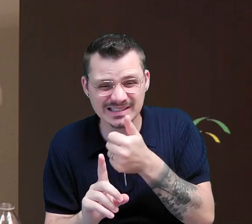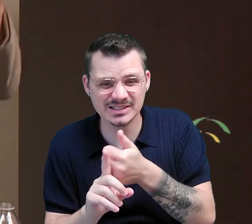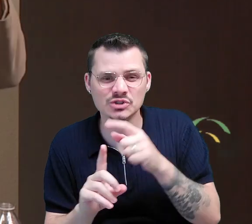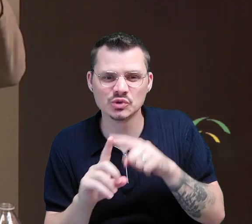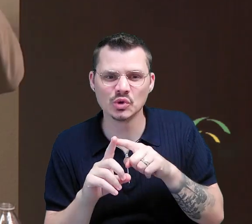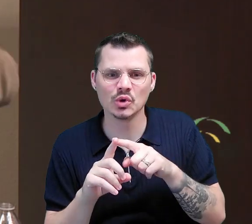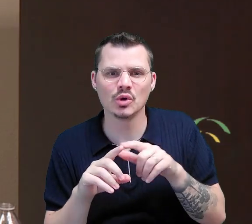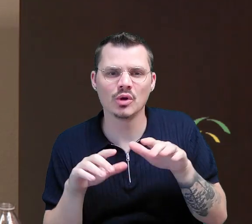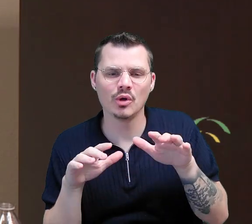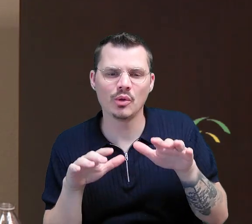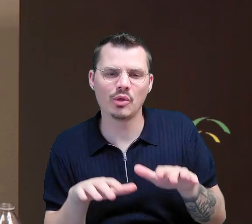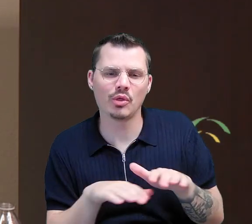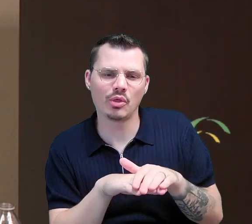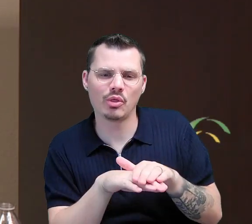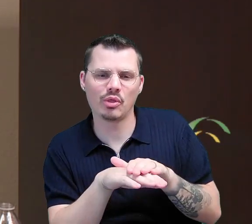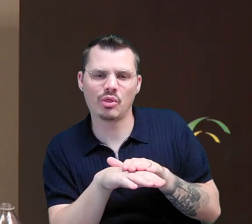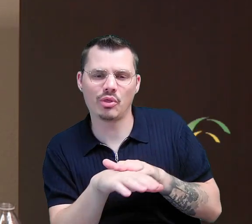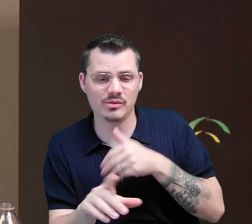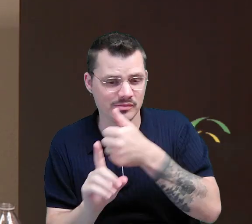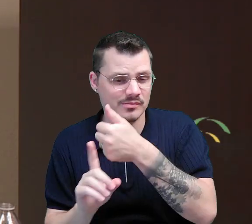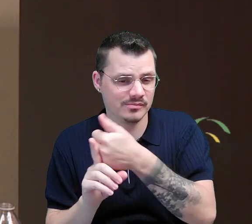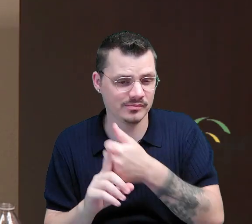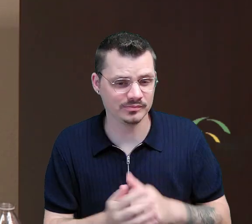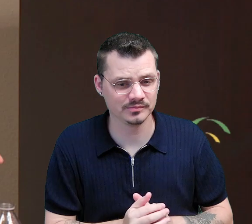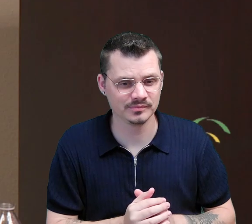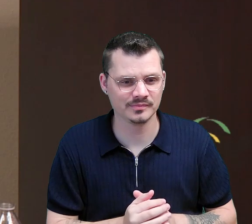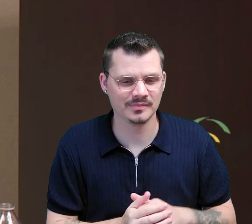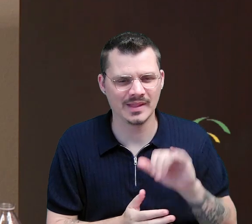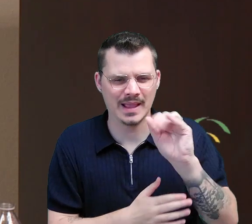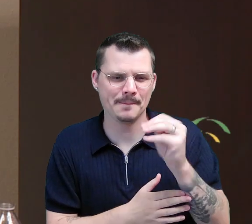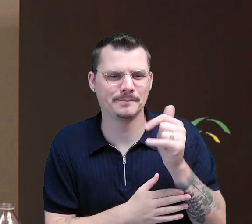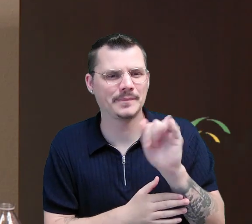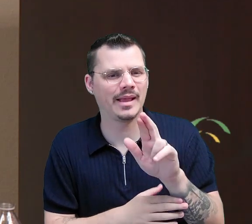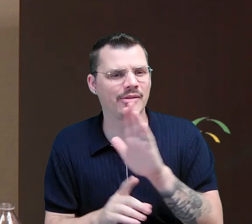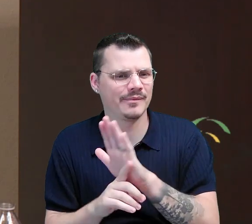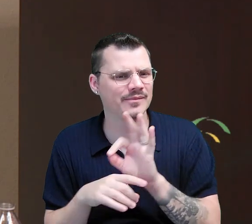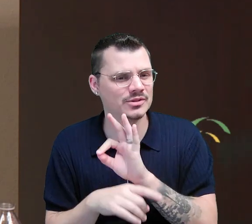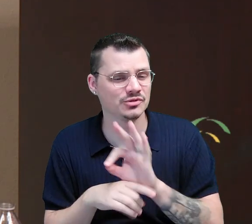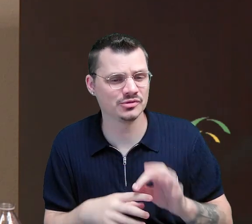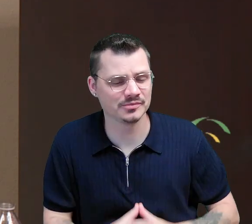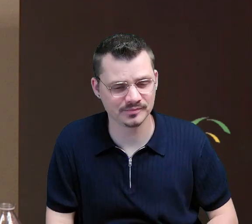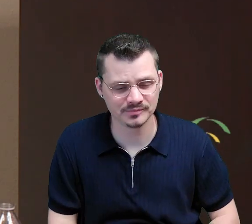to slow them down and impair them physically.